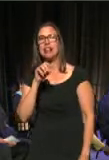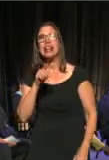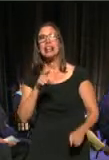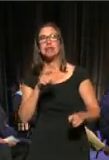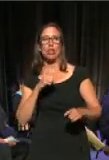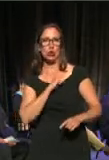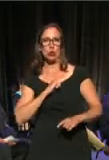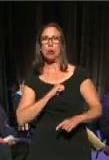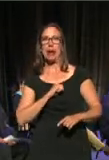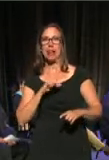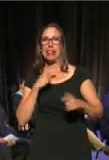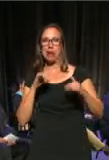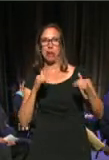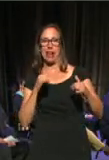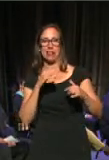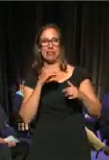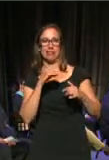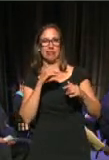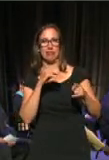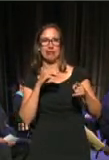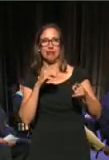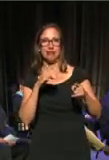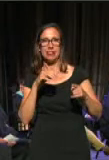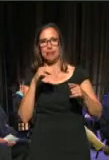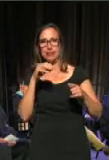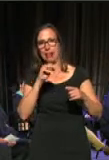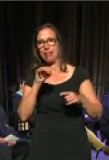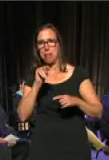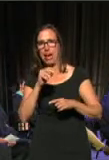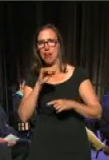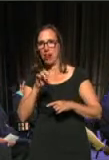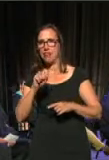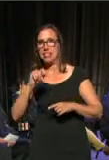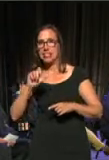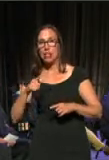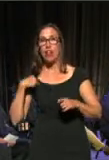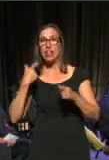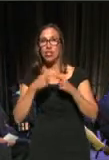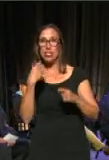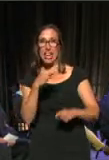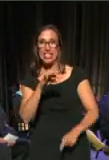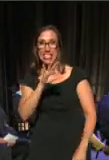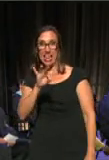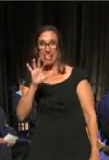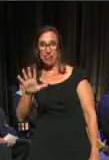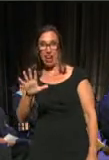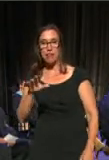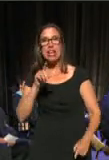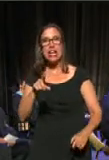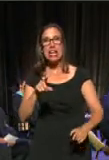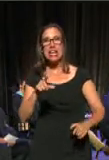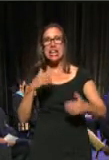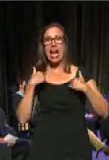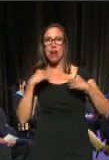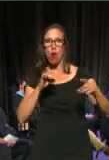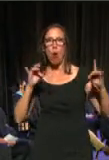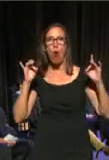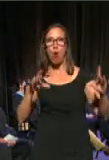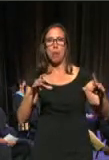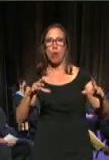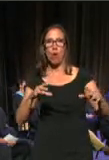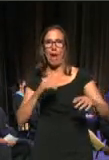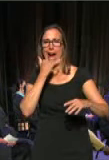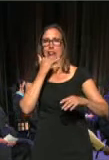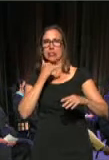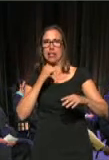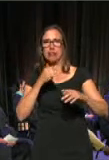my generation. He was the Man of Steel until, in 1995, he suffered a tragic accident being